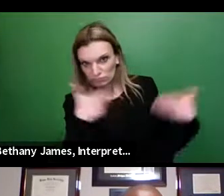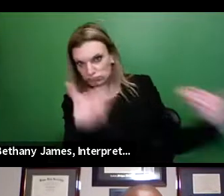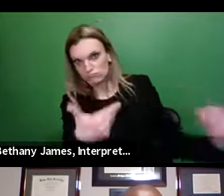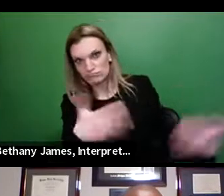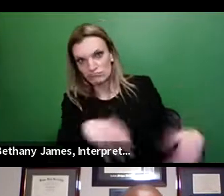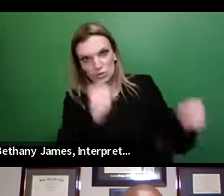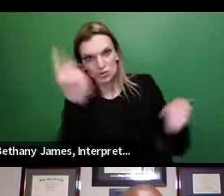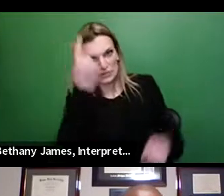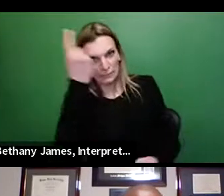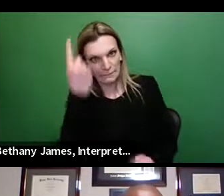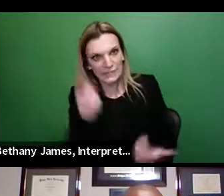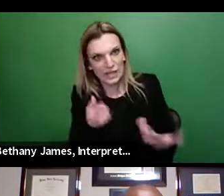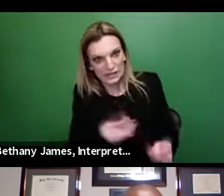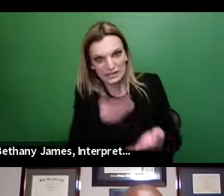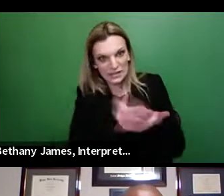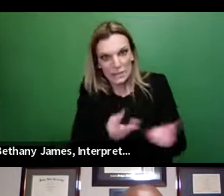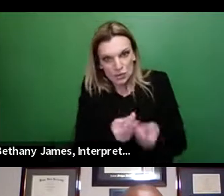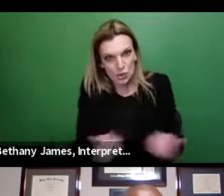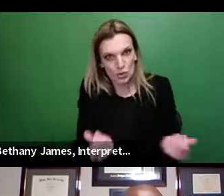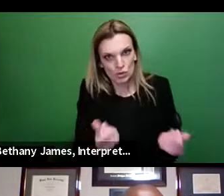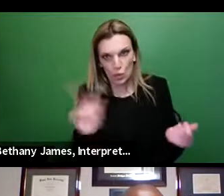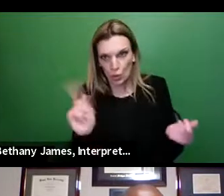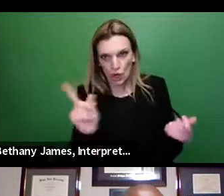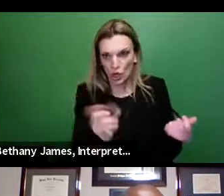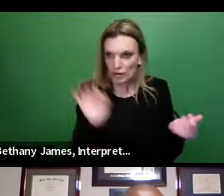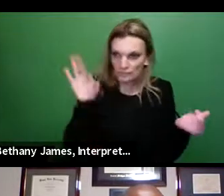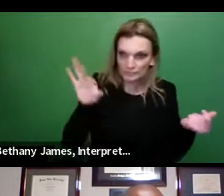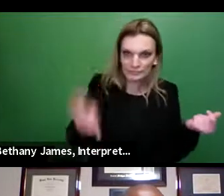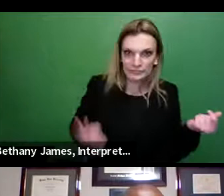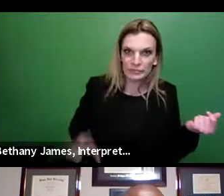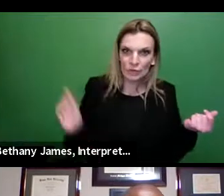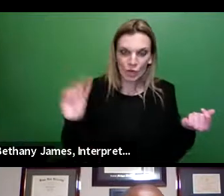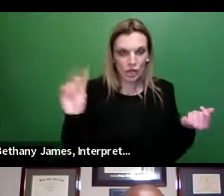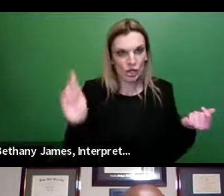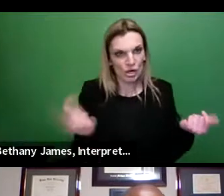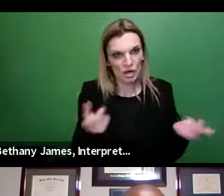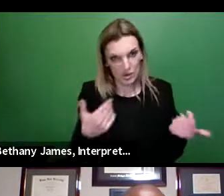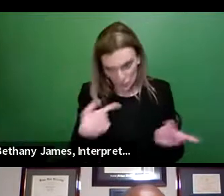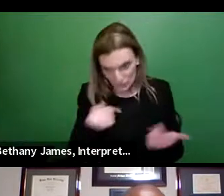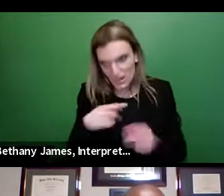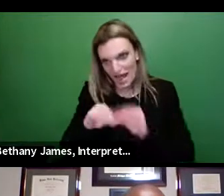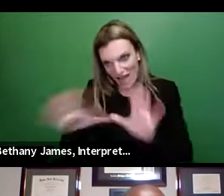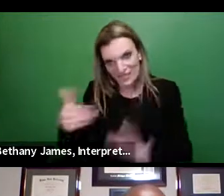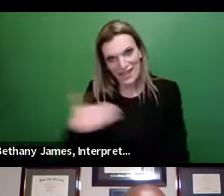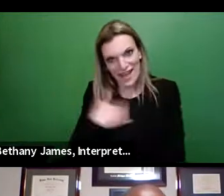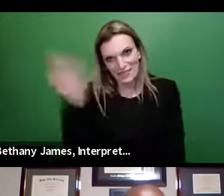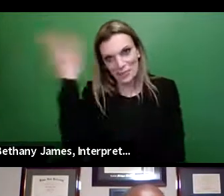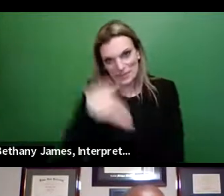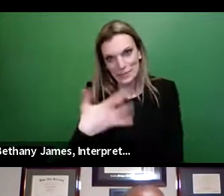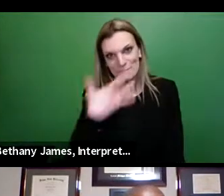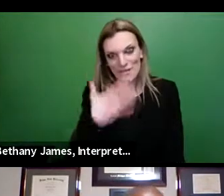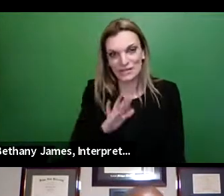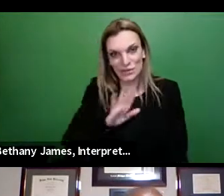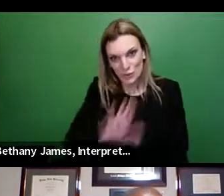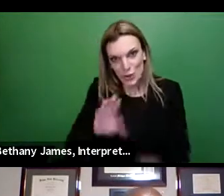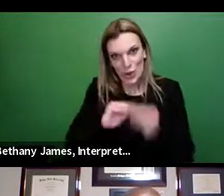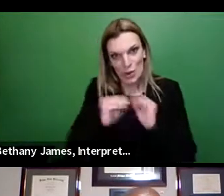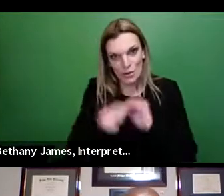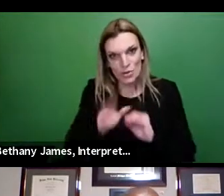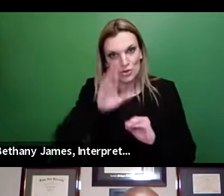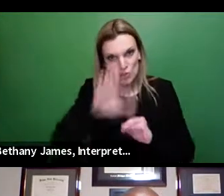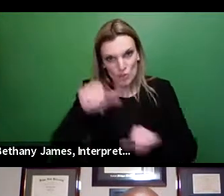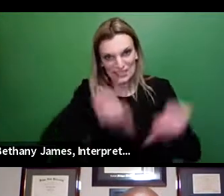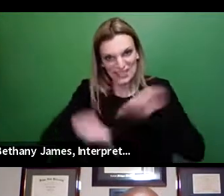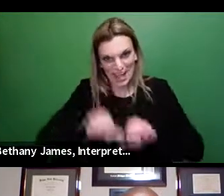to the table. And first of all, getting to recognize that there is implicit bias and your numbers and the science